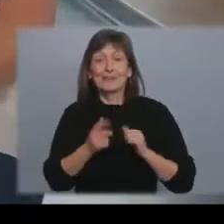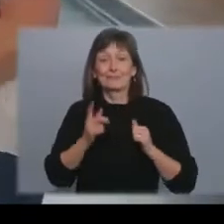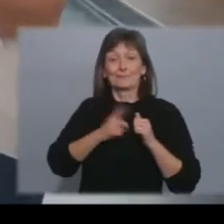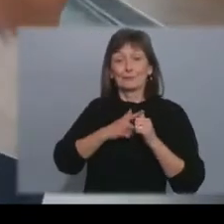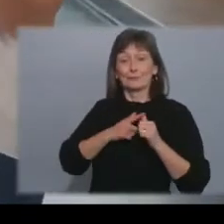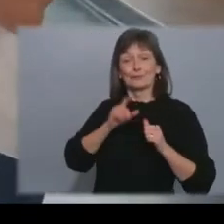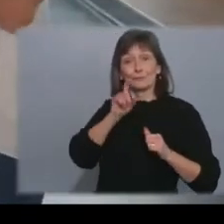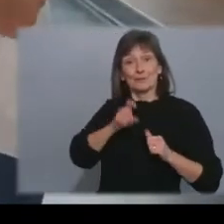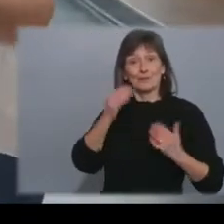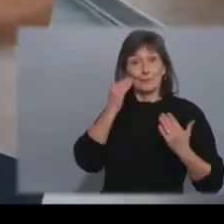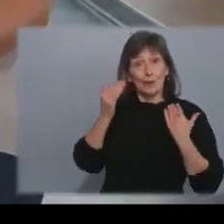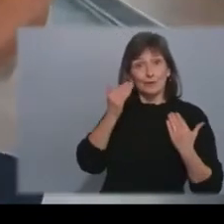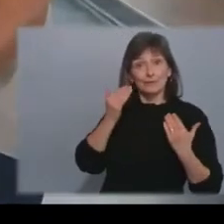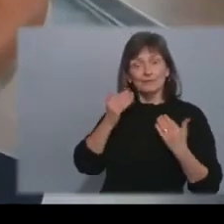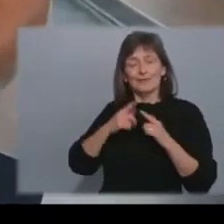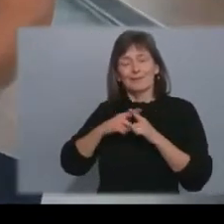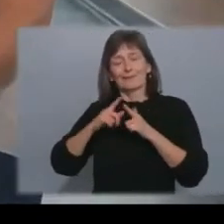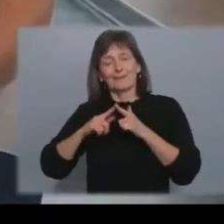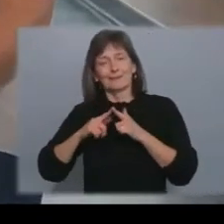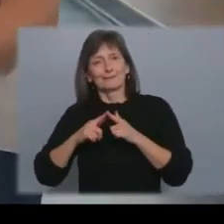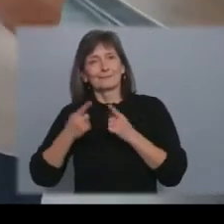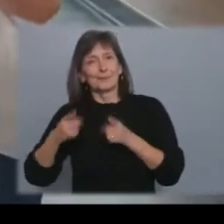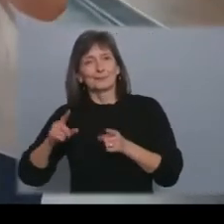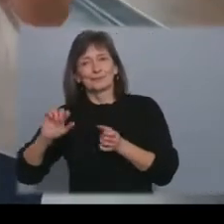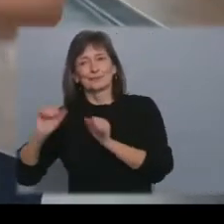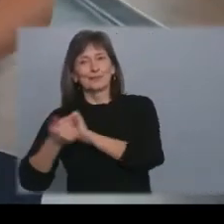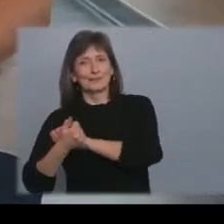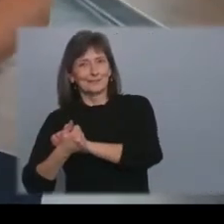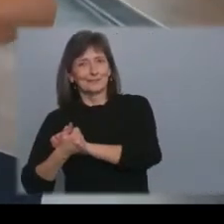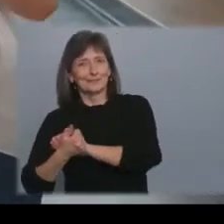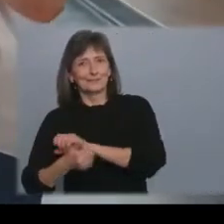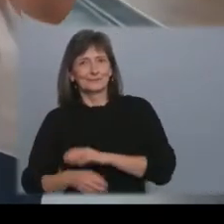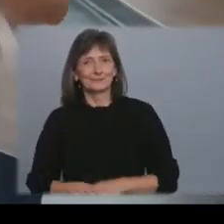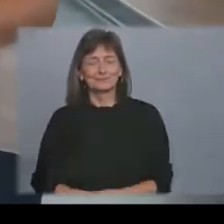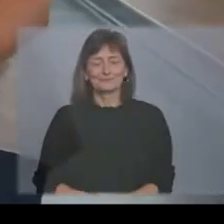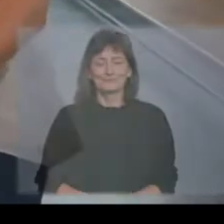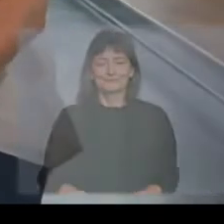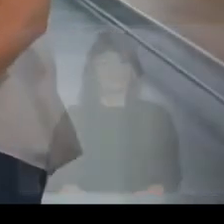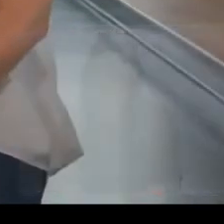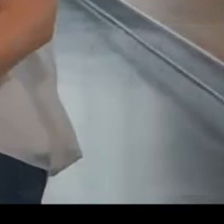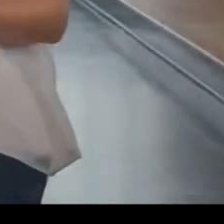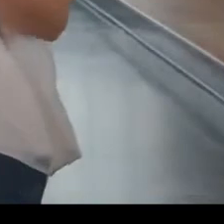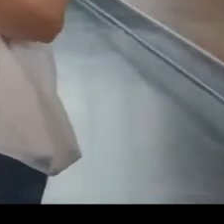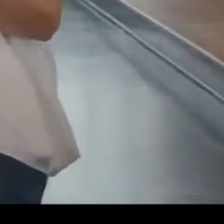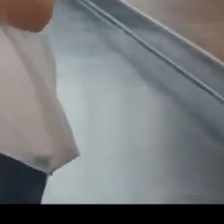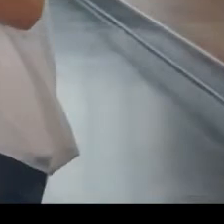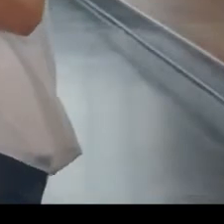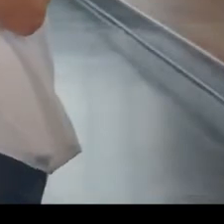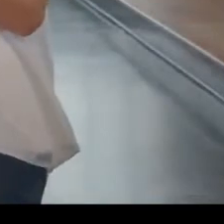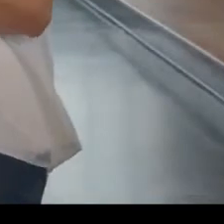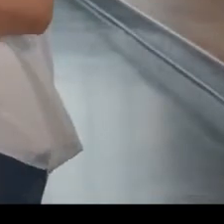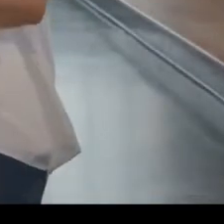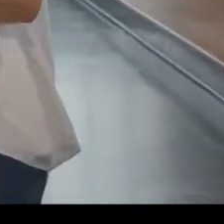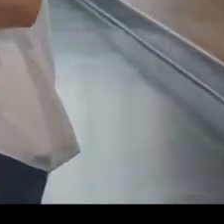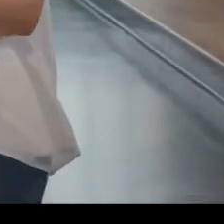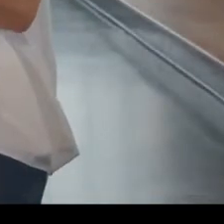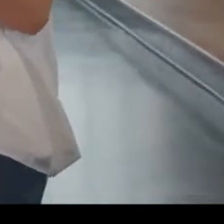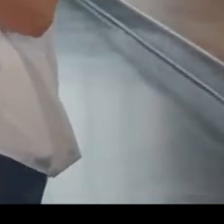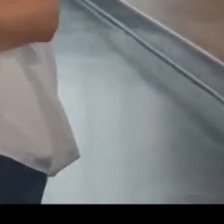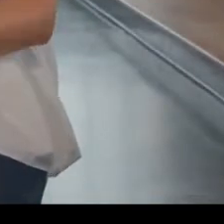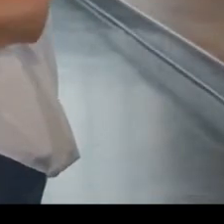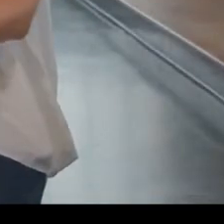i want to thank robert for having an open heart and open mind to allow me